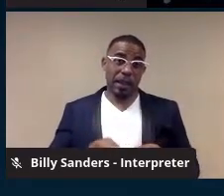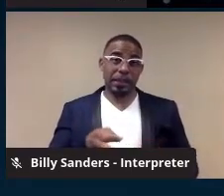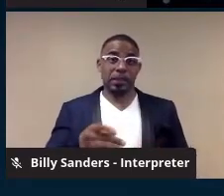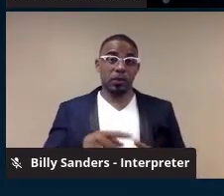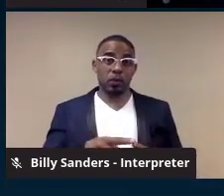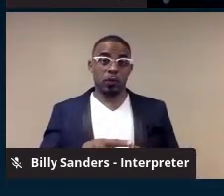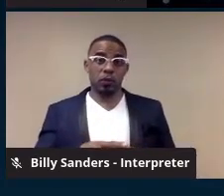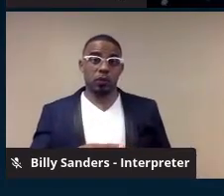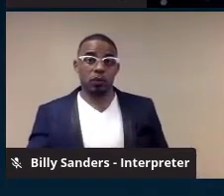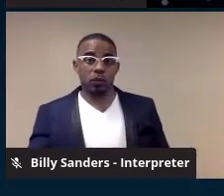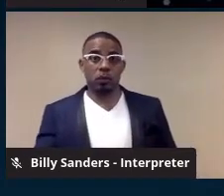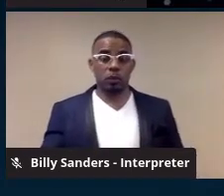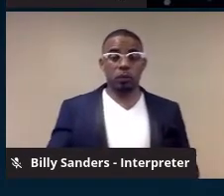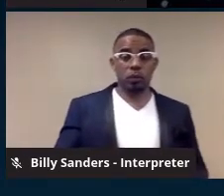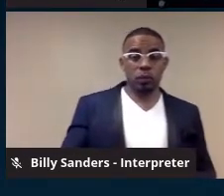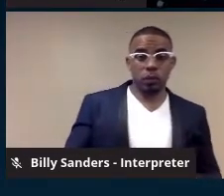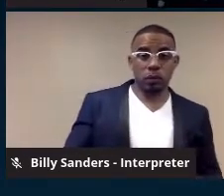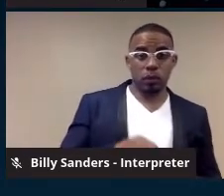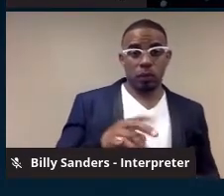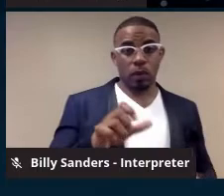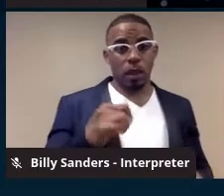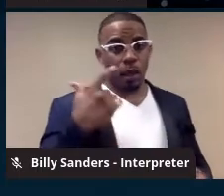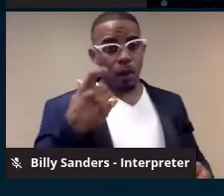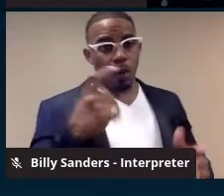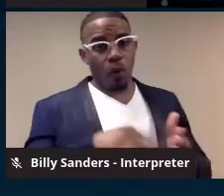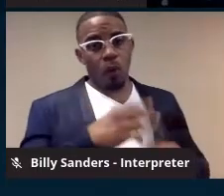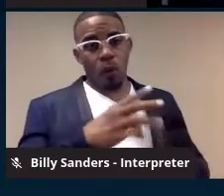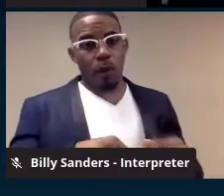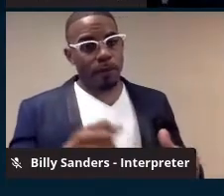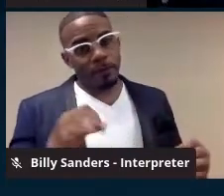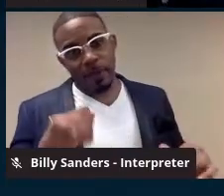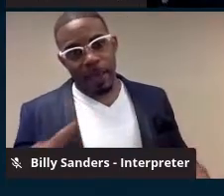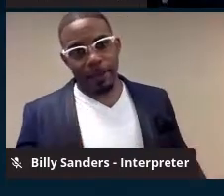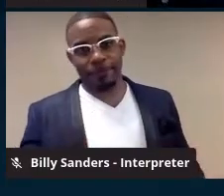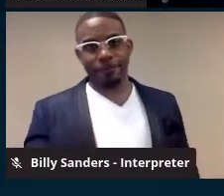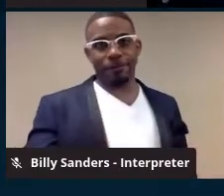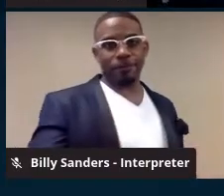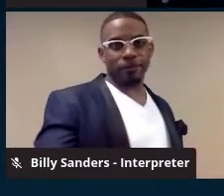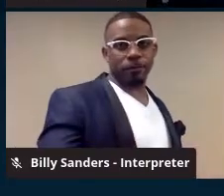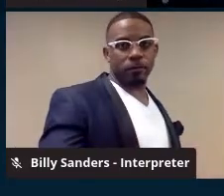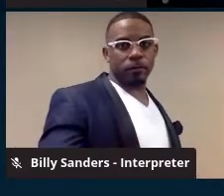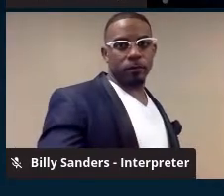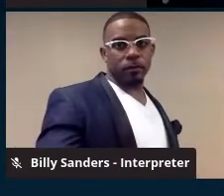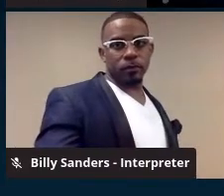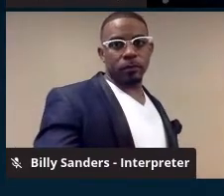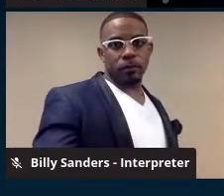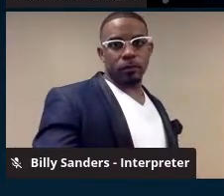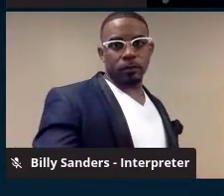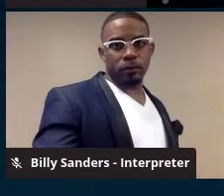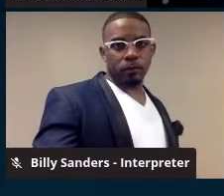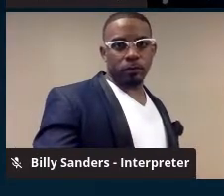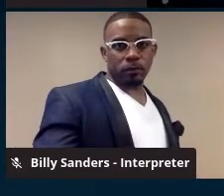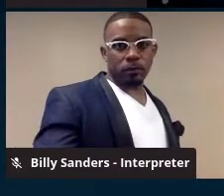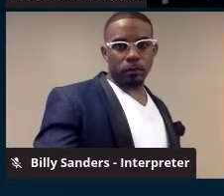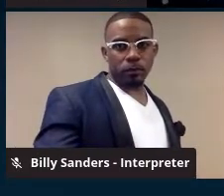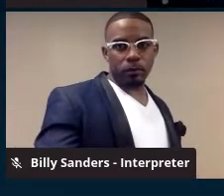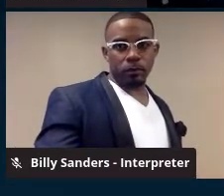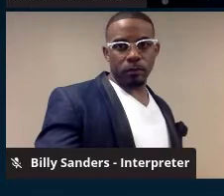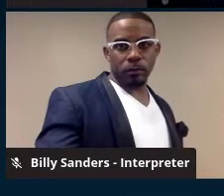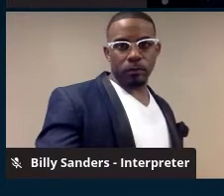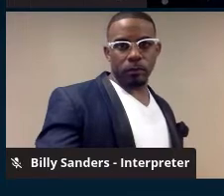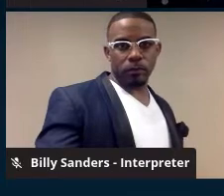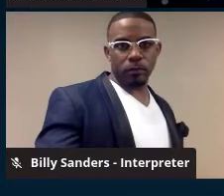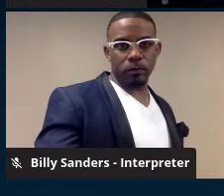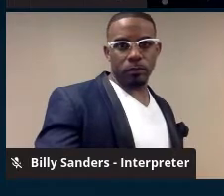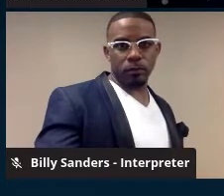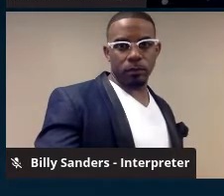the file new Hello World style app. And I have one, here's one I made